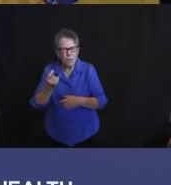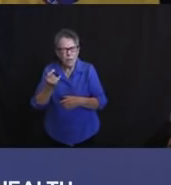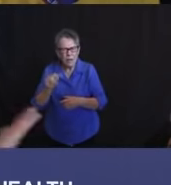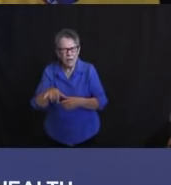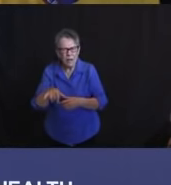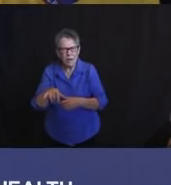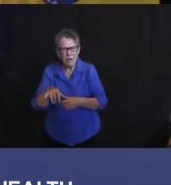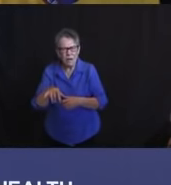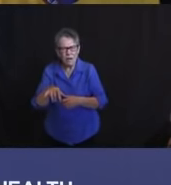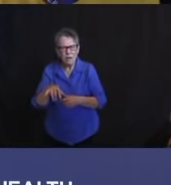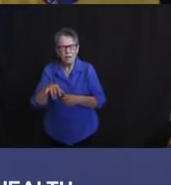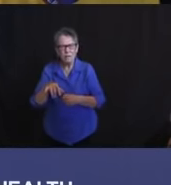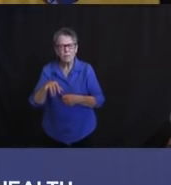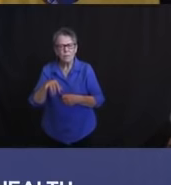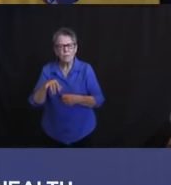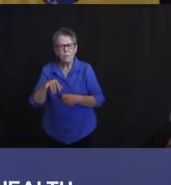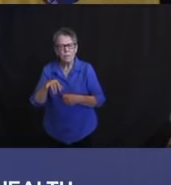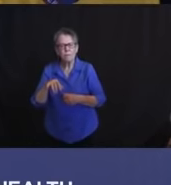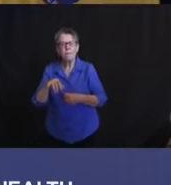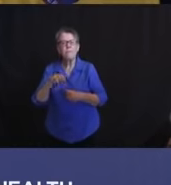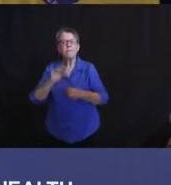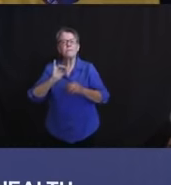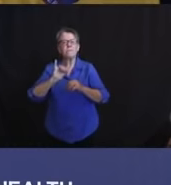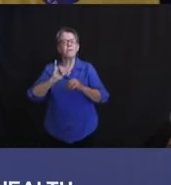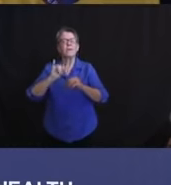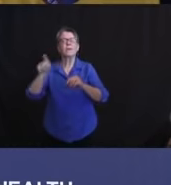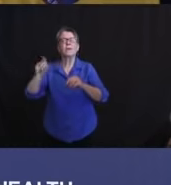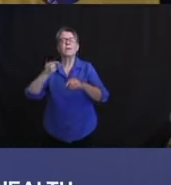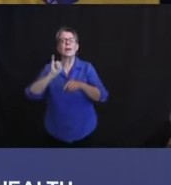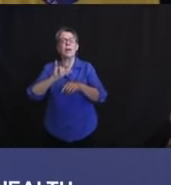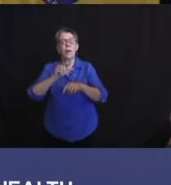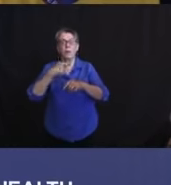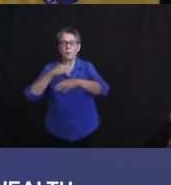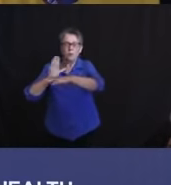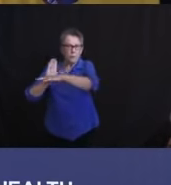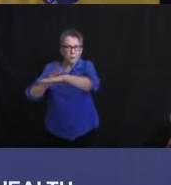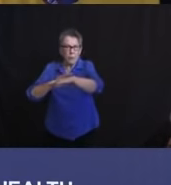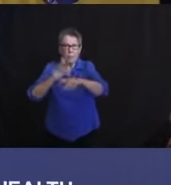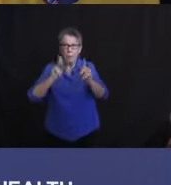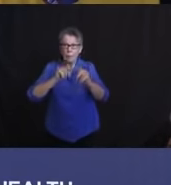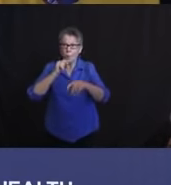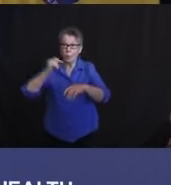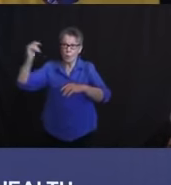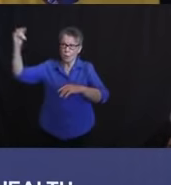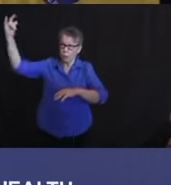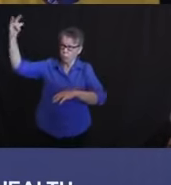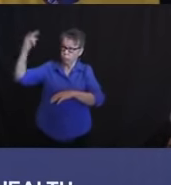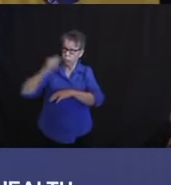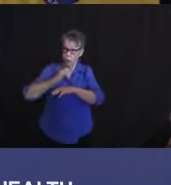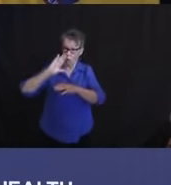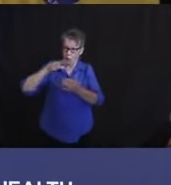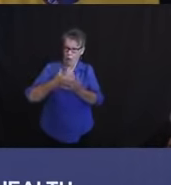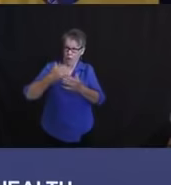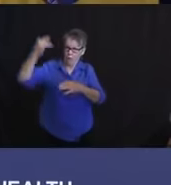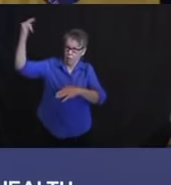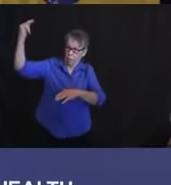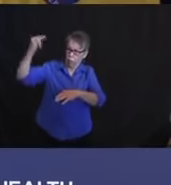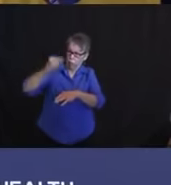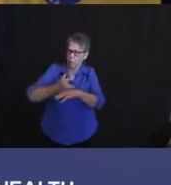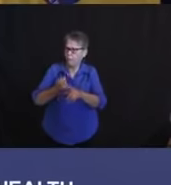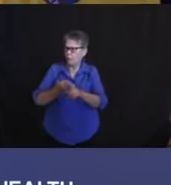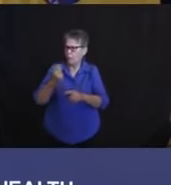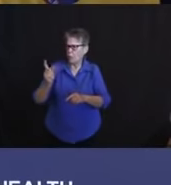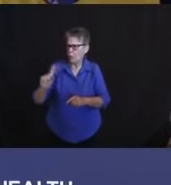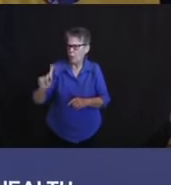rules and which states are. I don't know, Judy, that you've got people there, but the Port Authority obviously is read into this and is Yeah, I mean, we